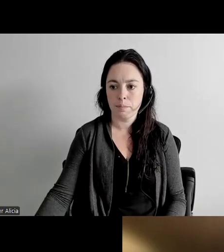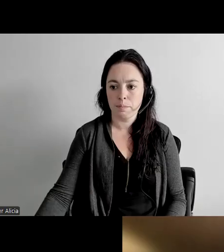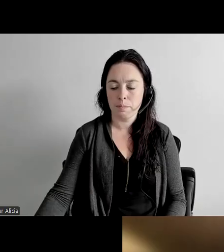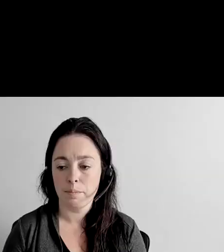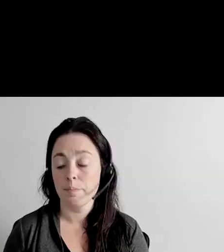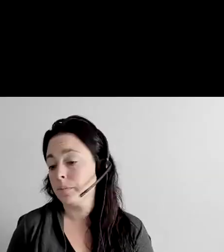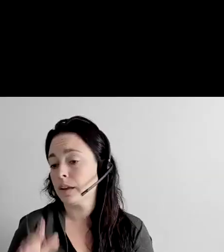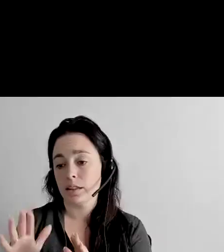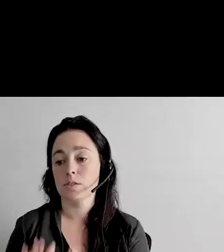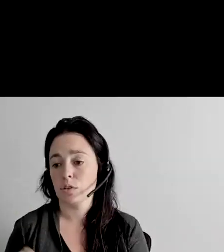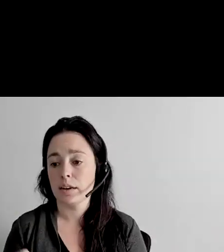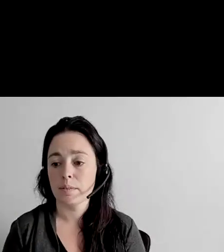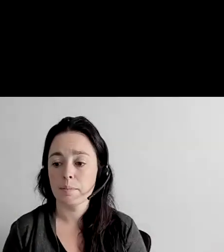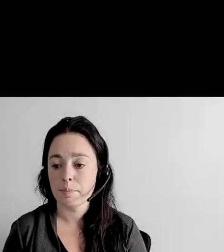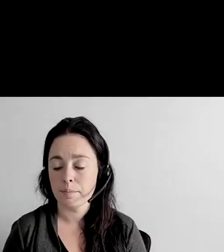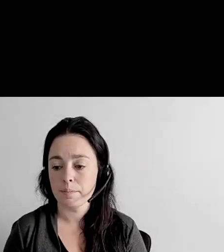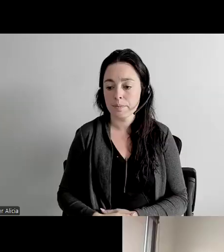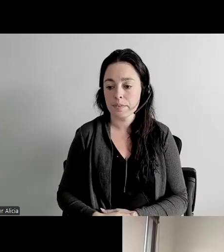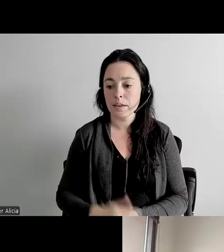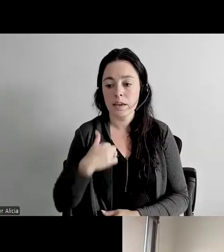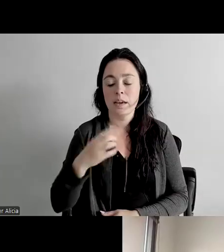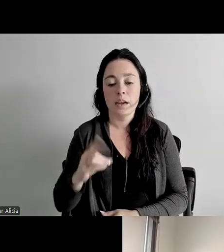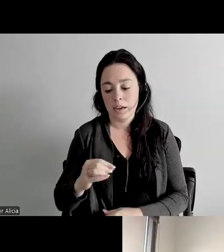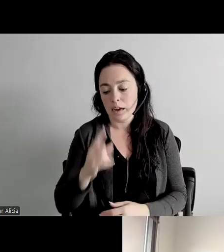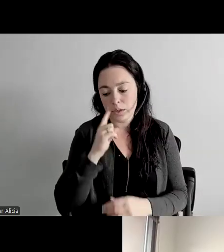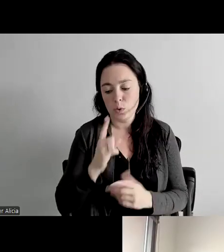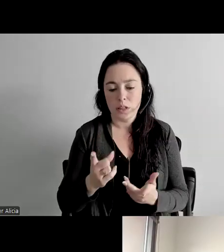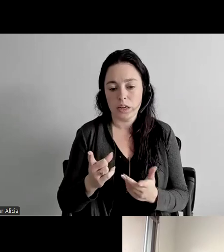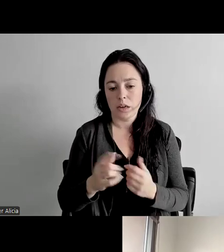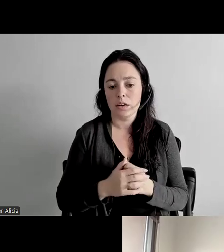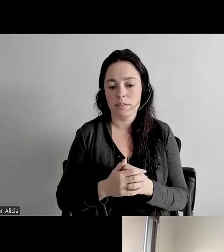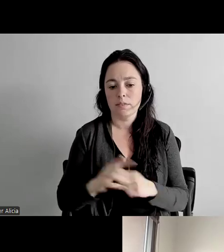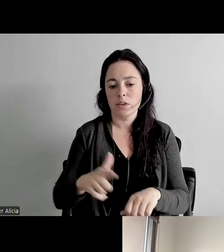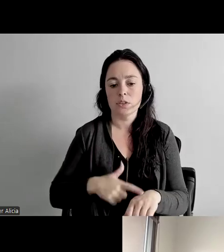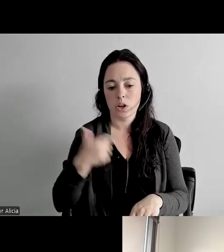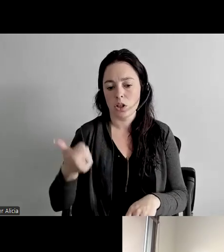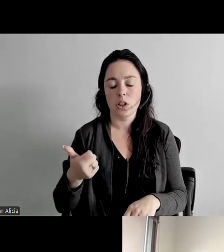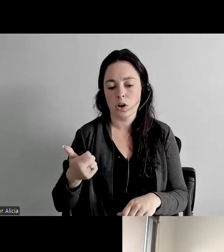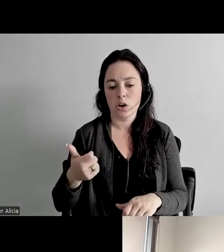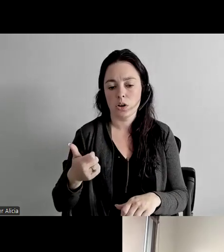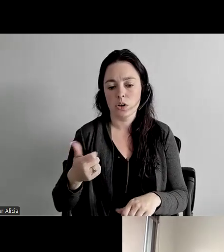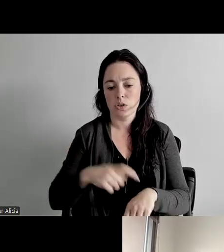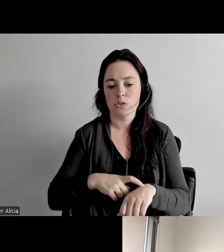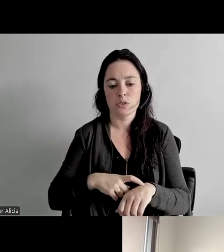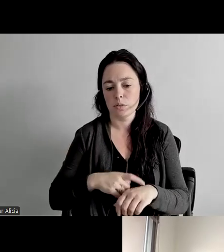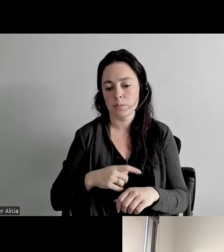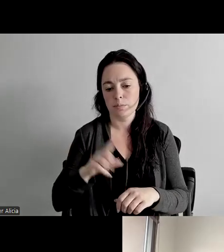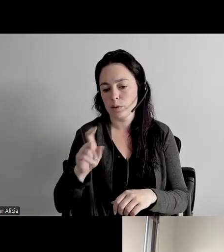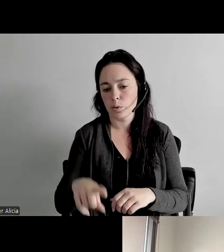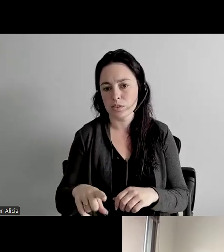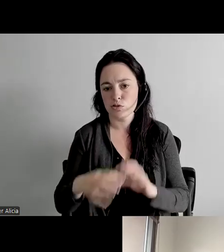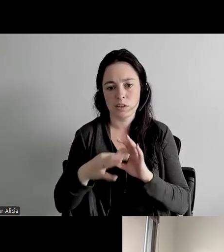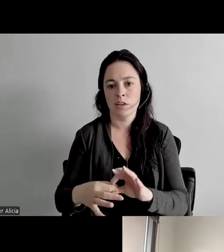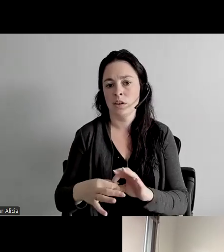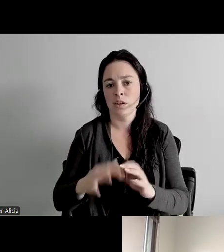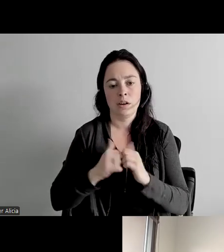That's great. And I do think that there's a longer term question of how